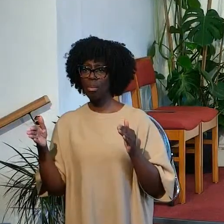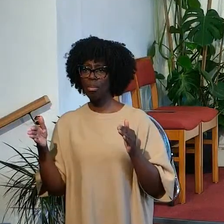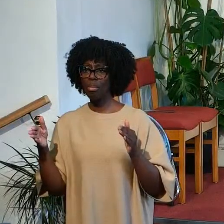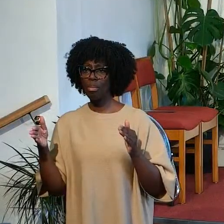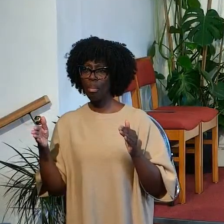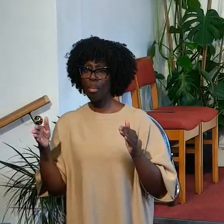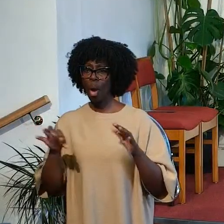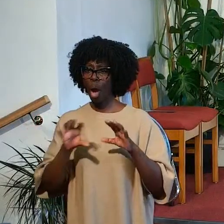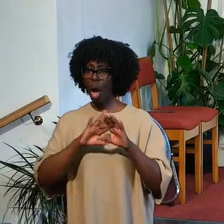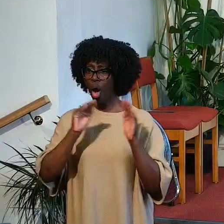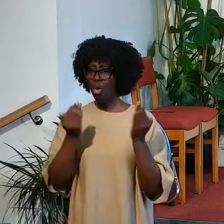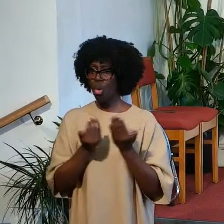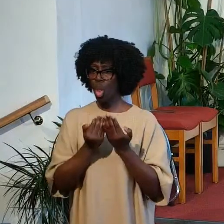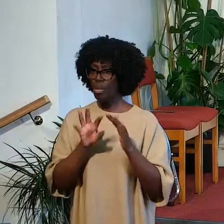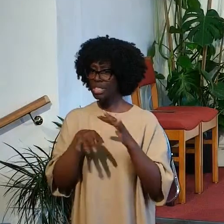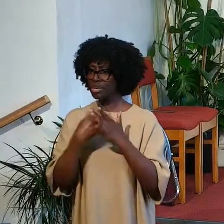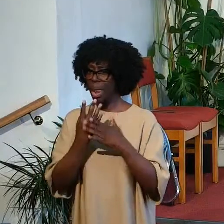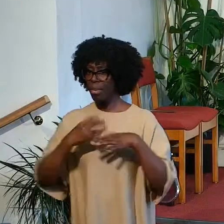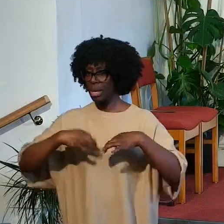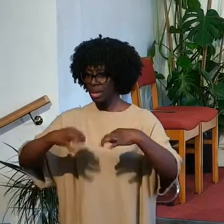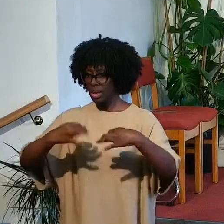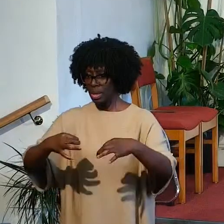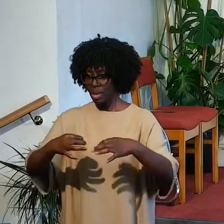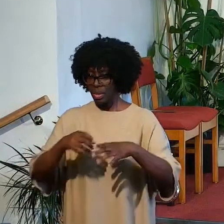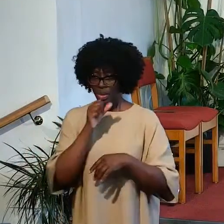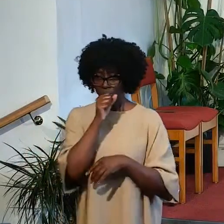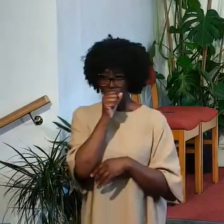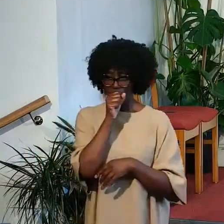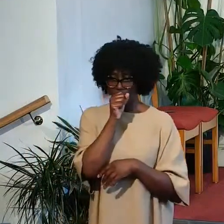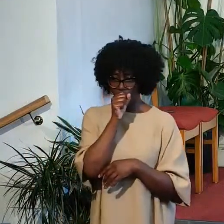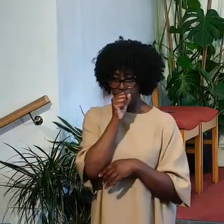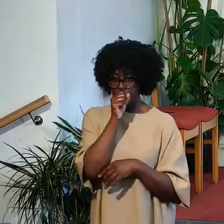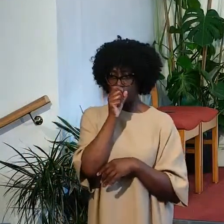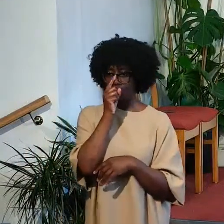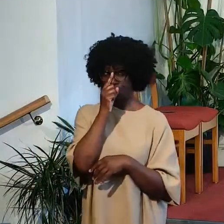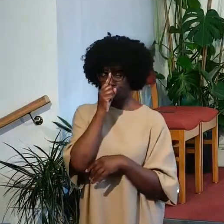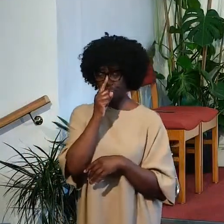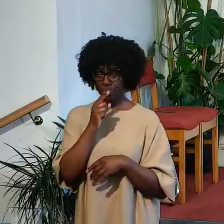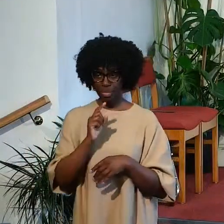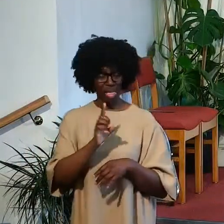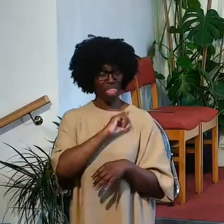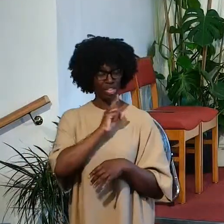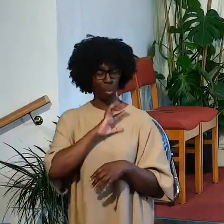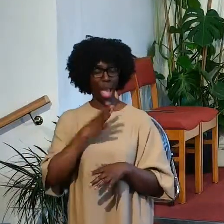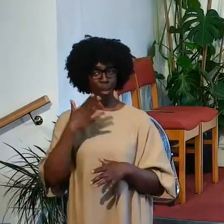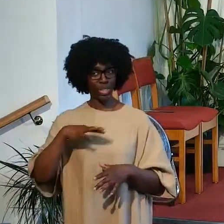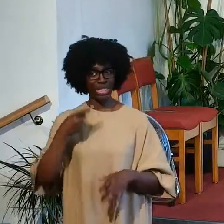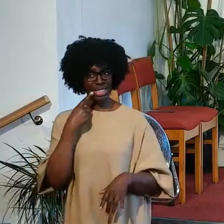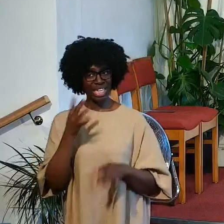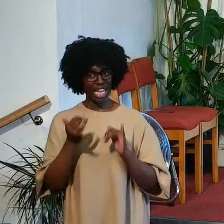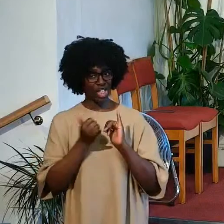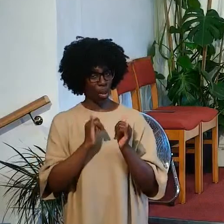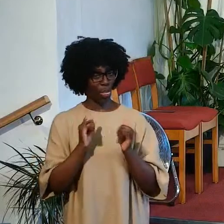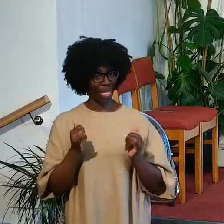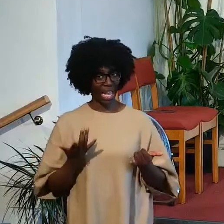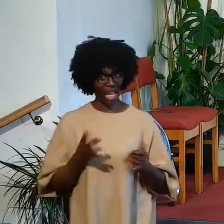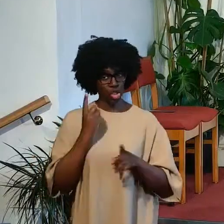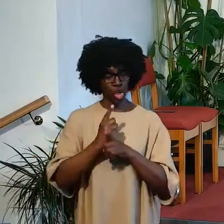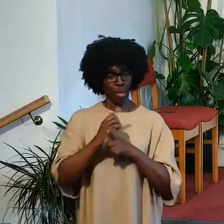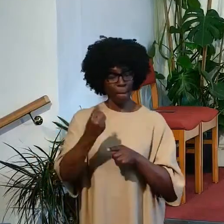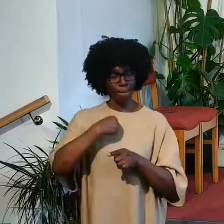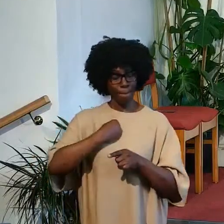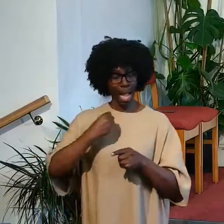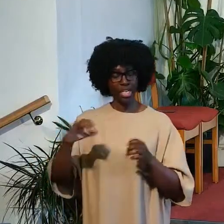level, not all GDD like that. No, and that's why I've come in to say I wanted, because